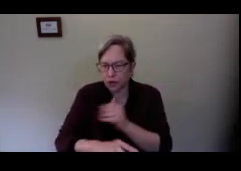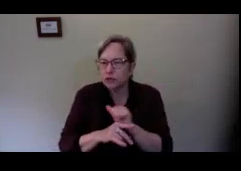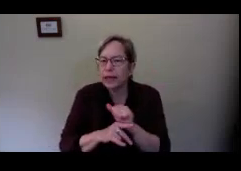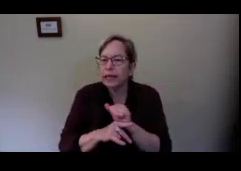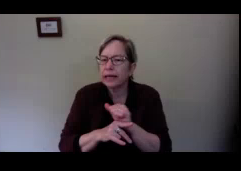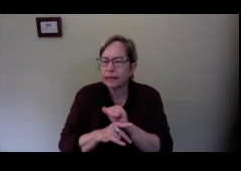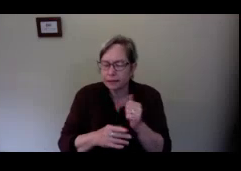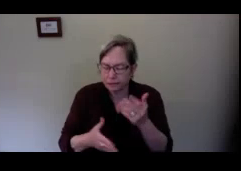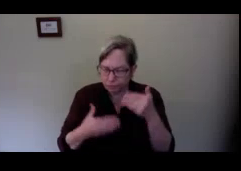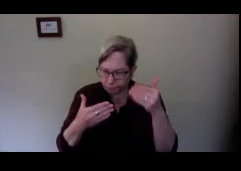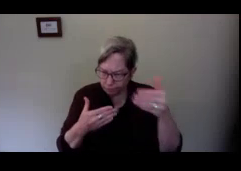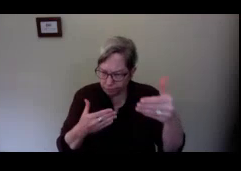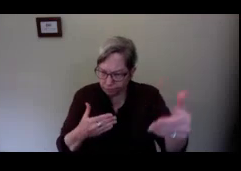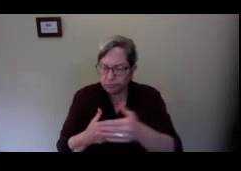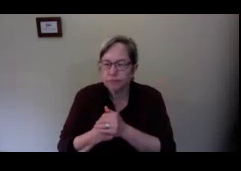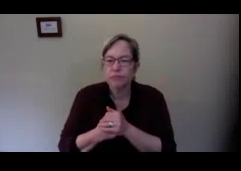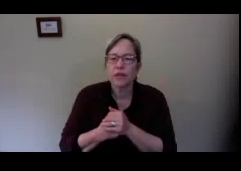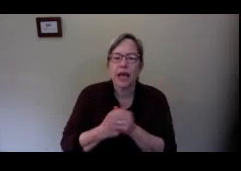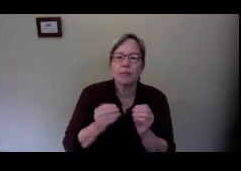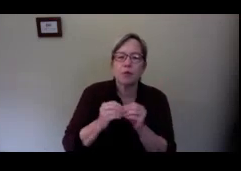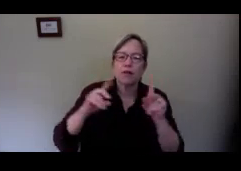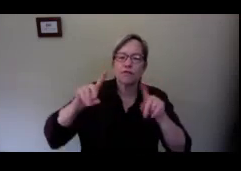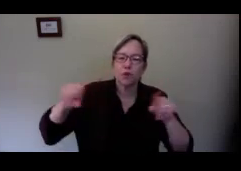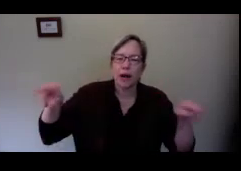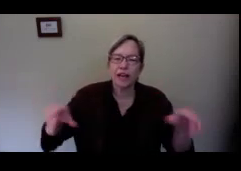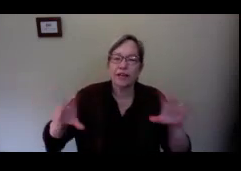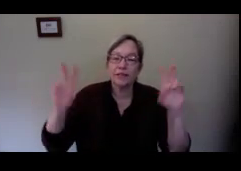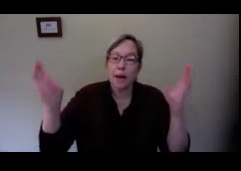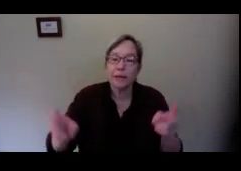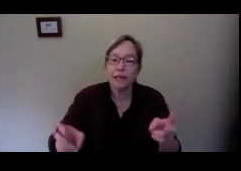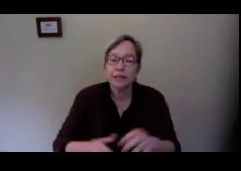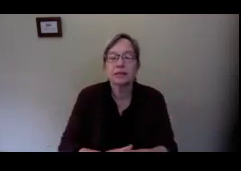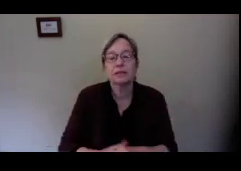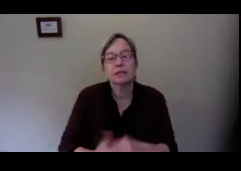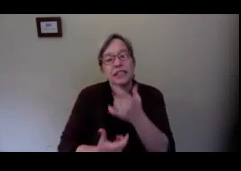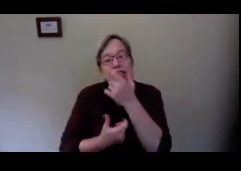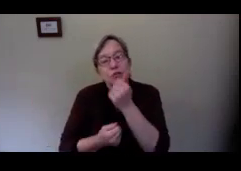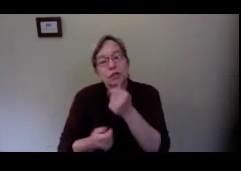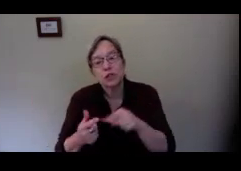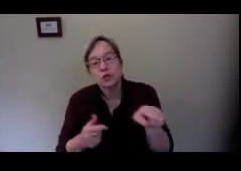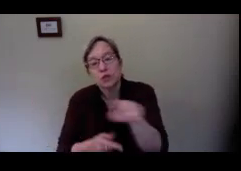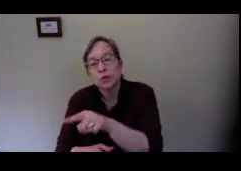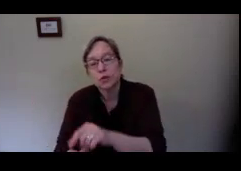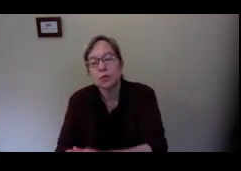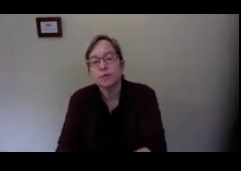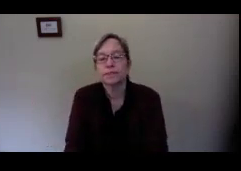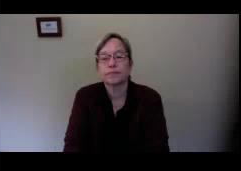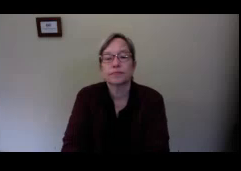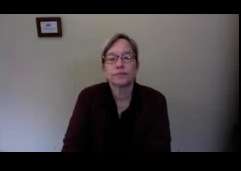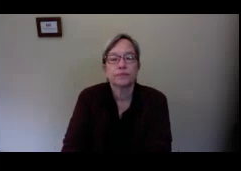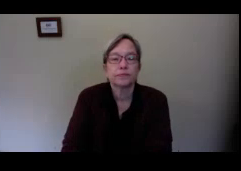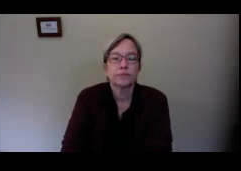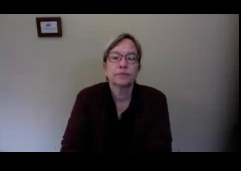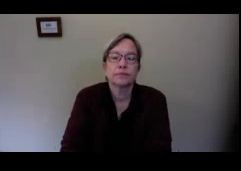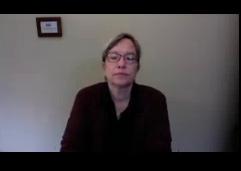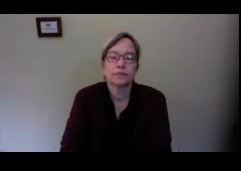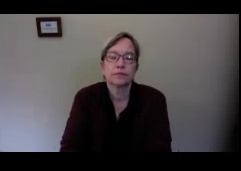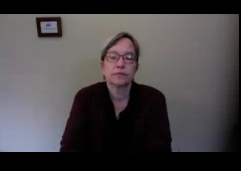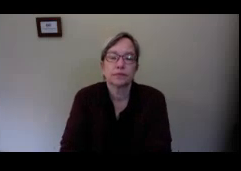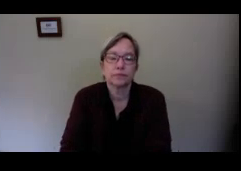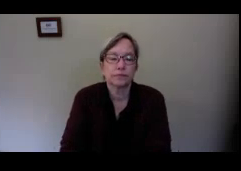and a more variety of topics that are of interest to our viewers and our